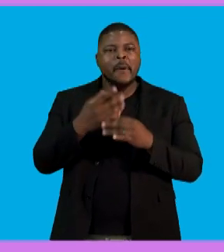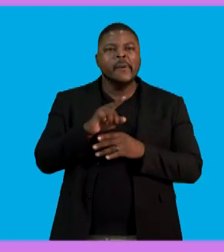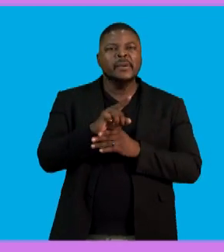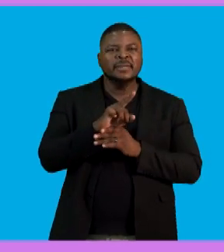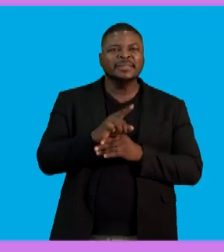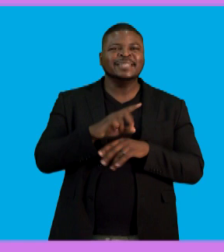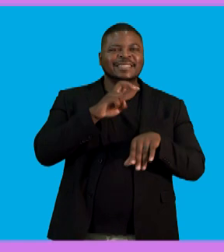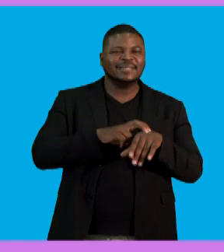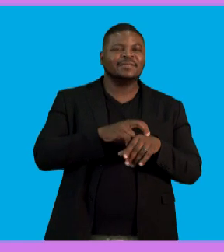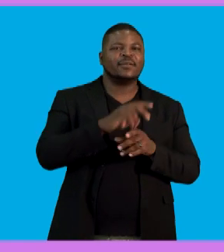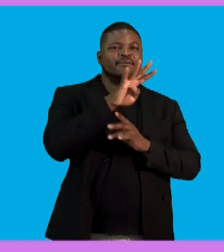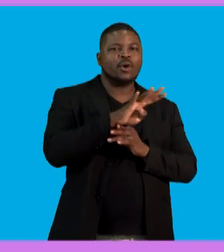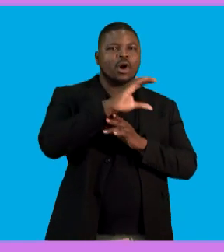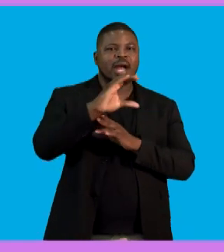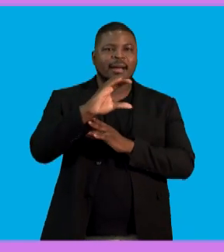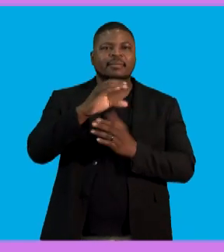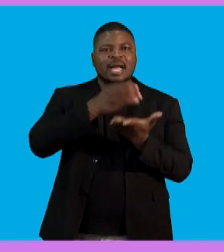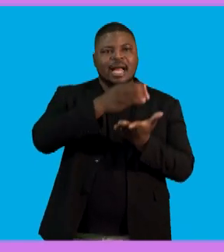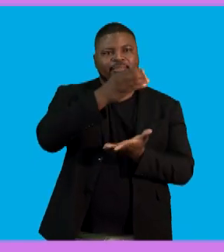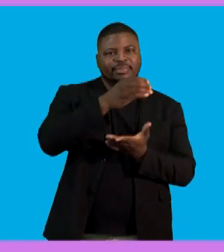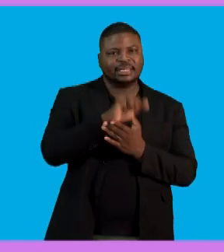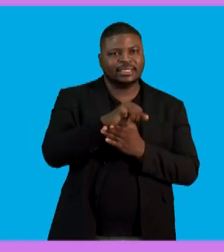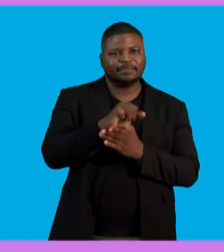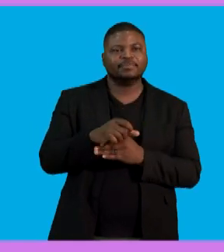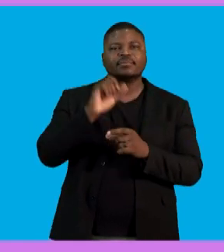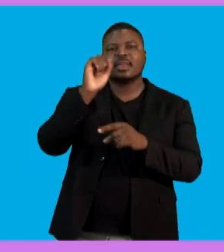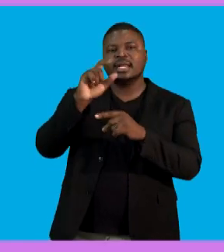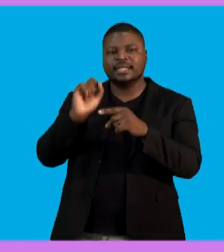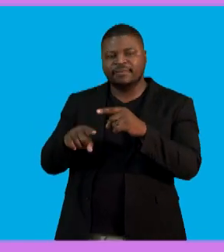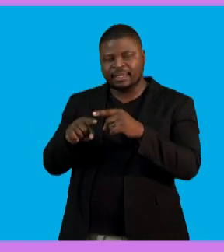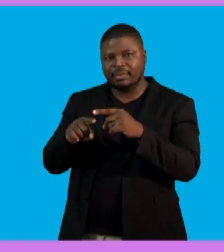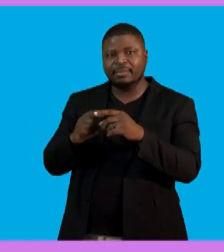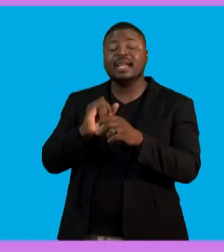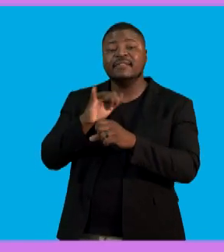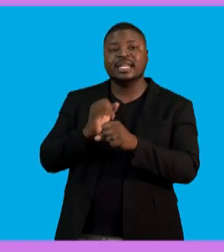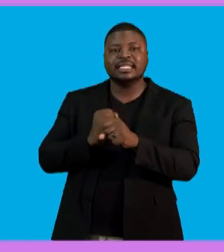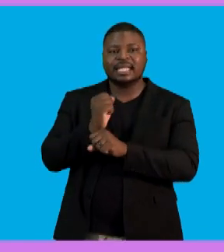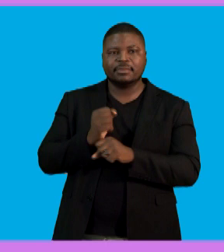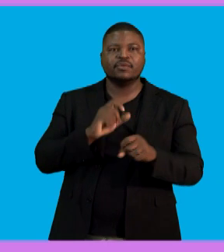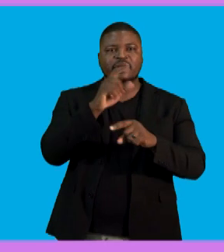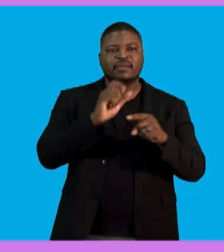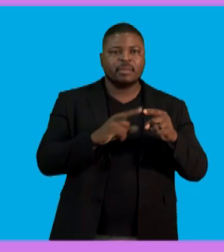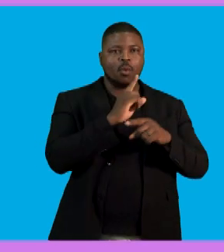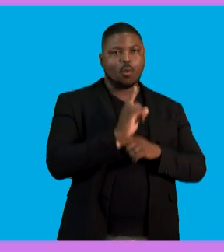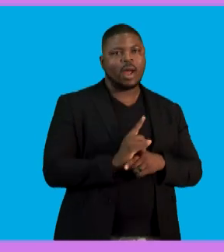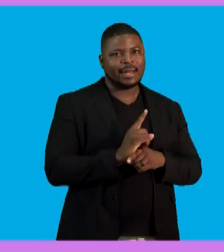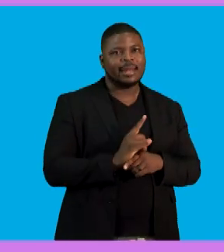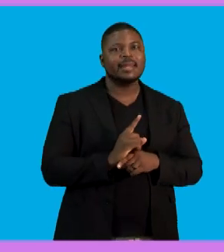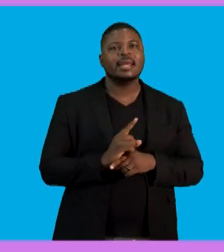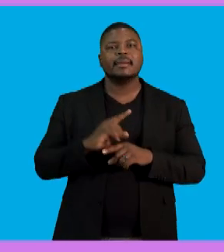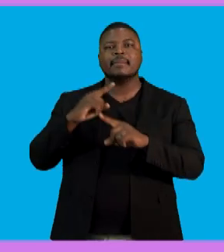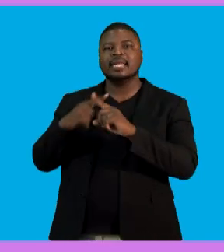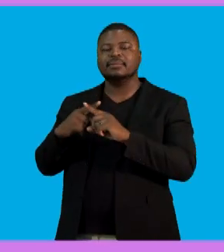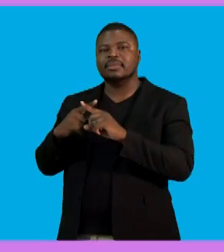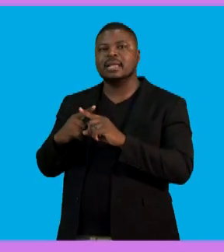So it means we're going to say for 4 cups, remember we said we divide by the unit that is the same, then you multiply by the one